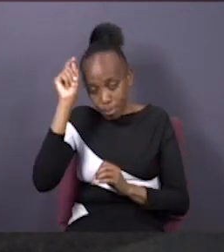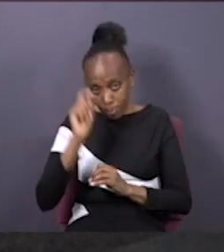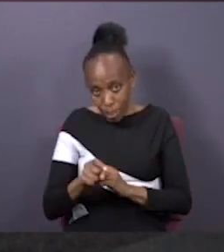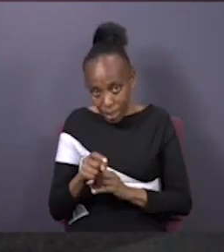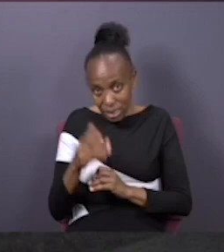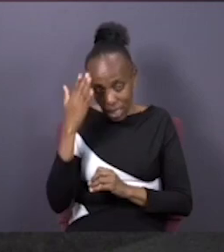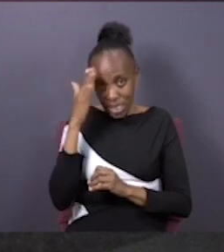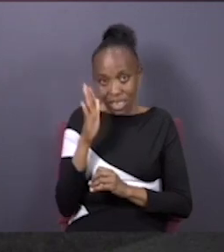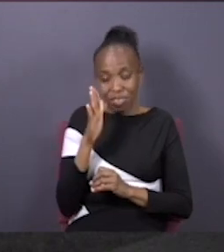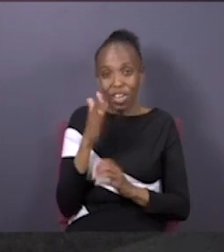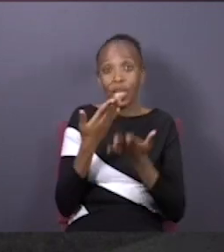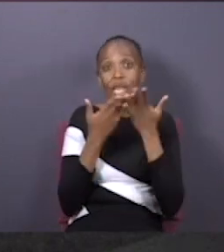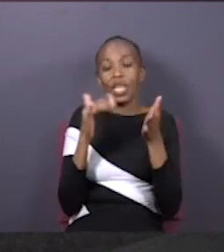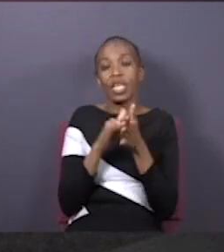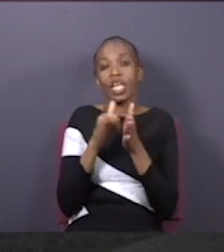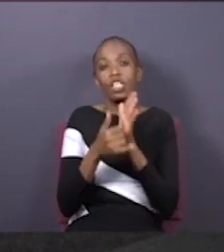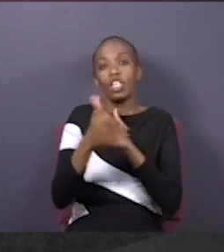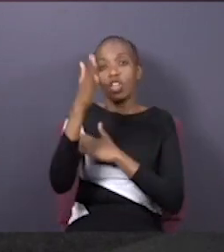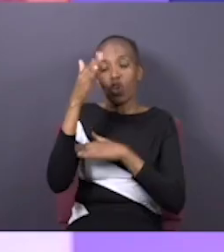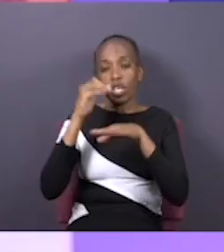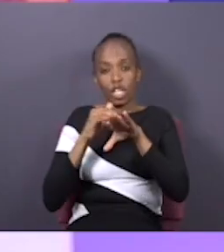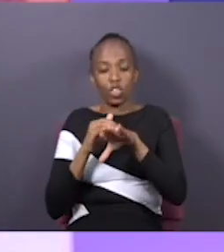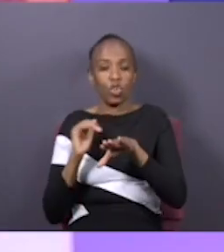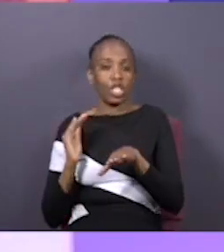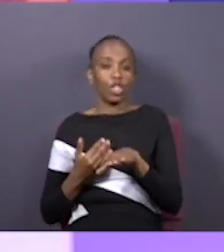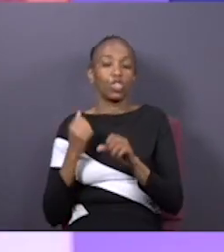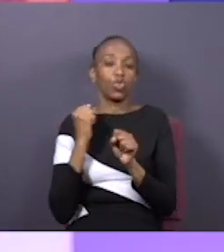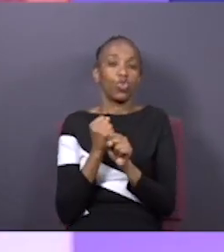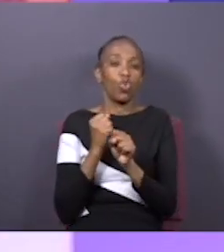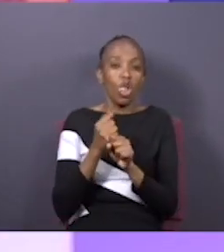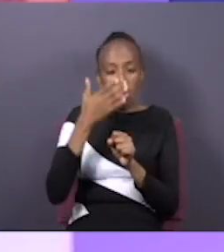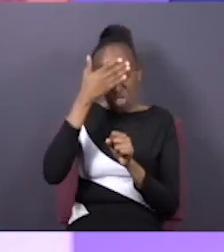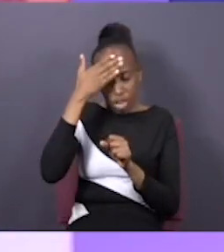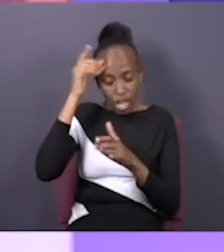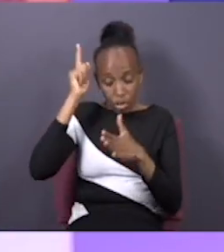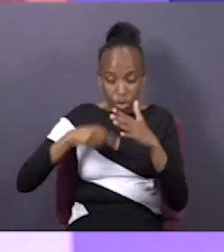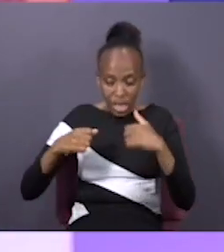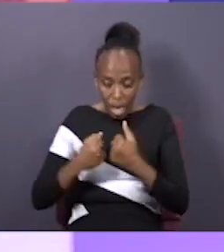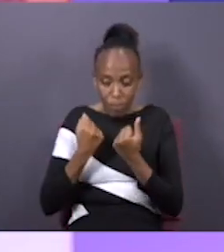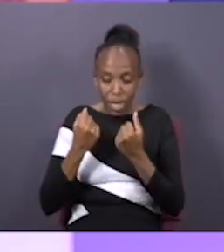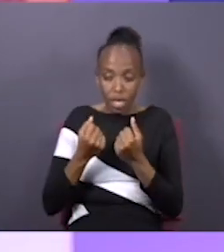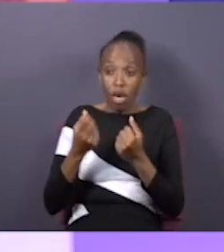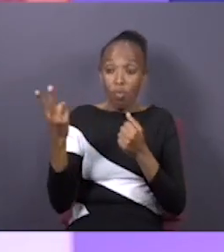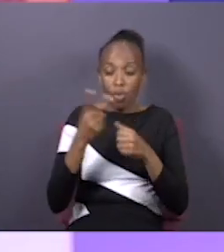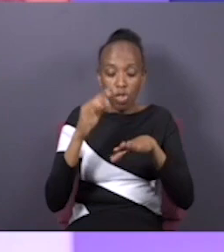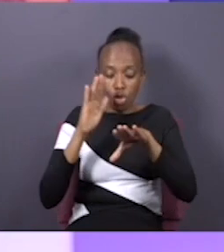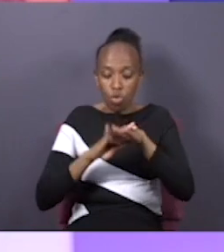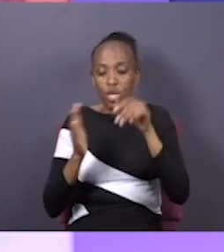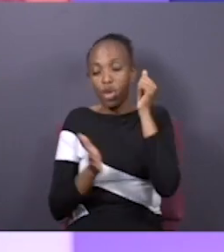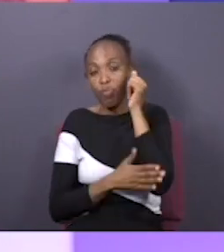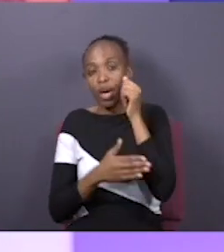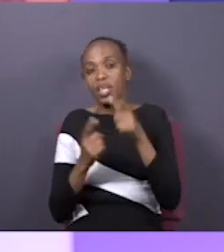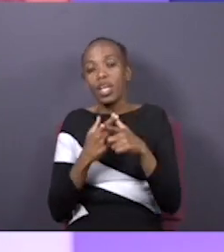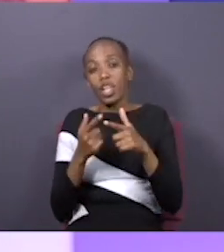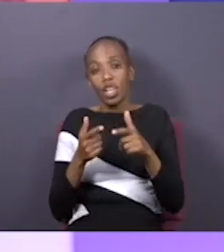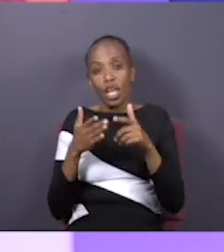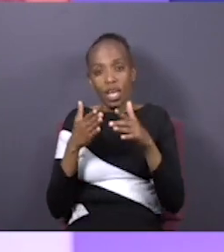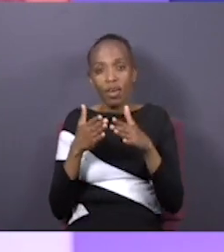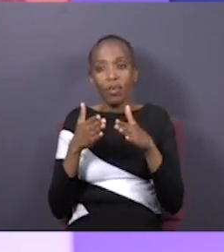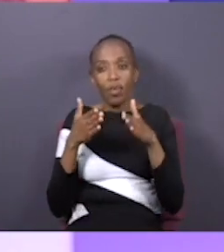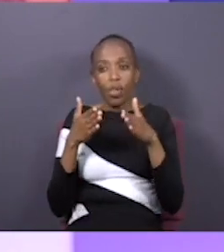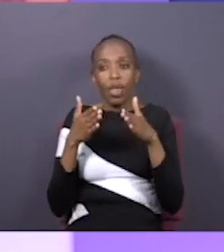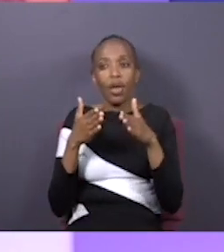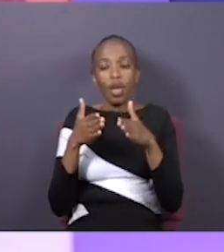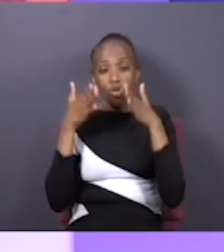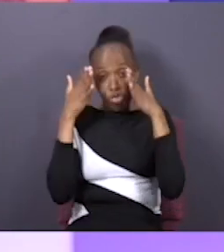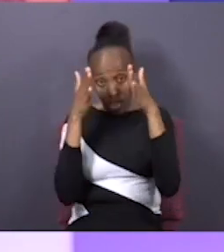must identify the thing that God has called us to do, forget what has happened, both good and bad, and work at it,